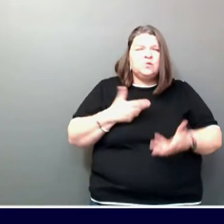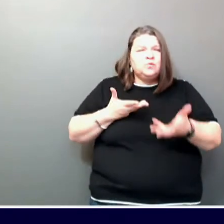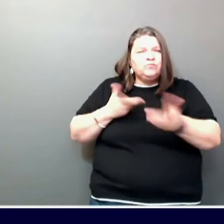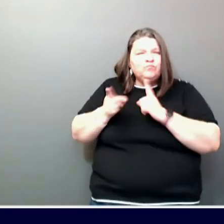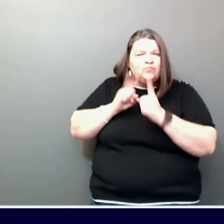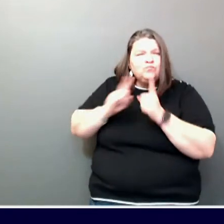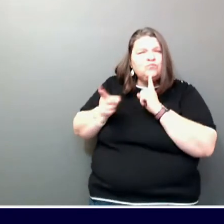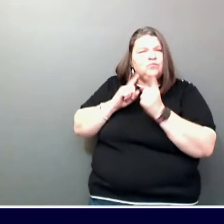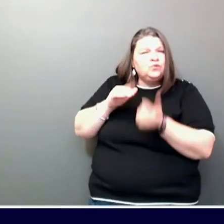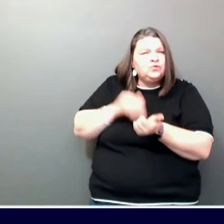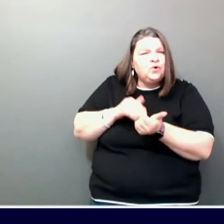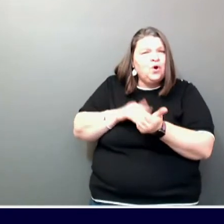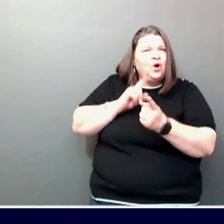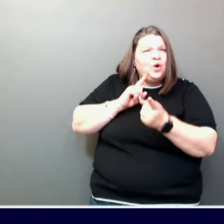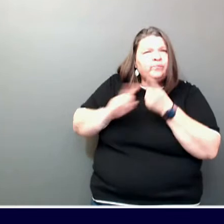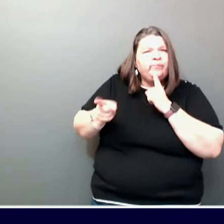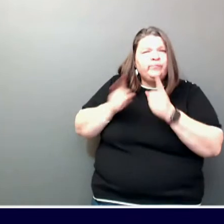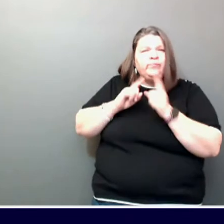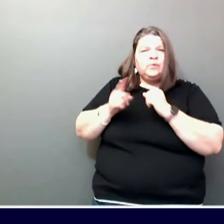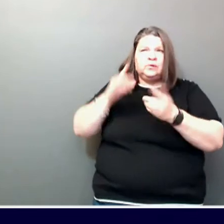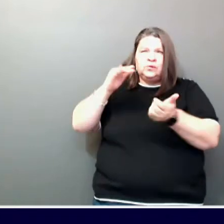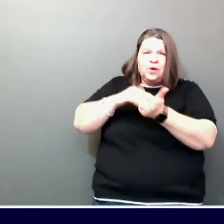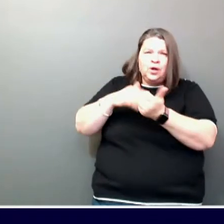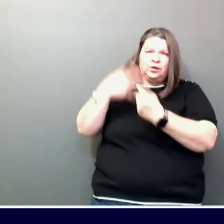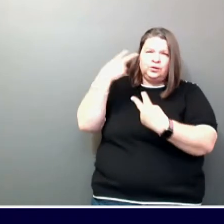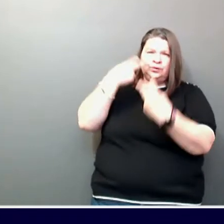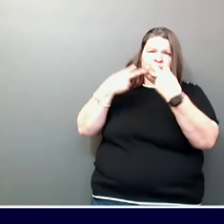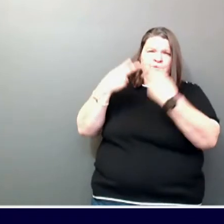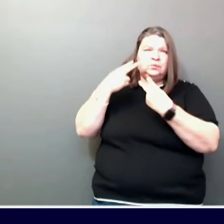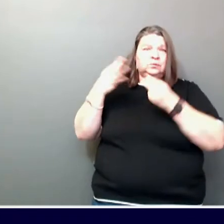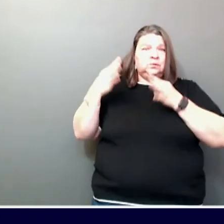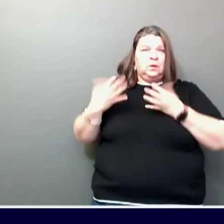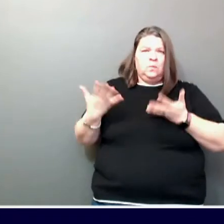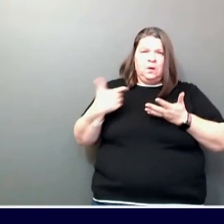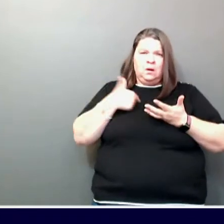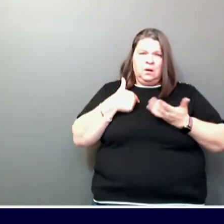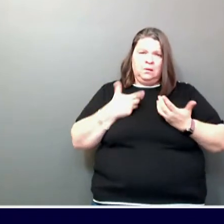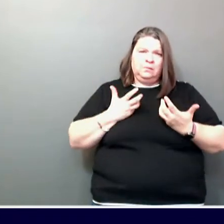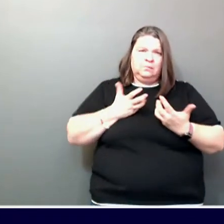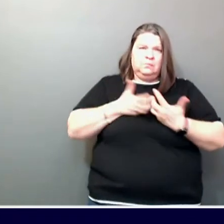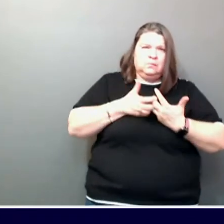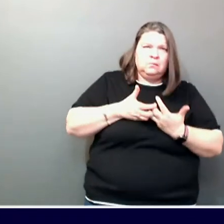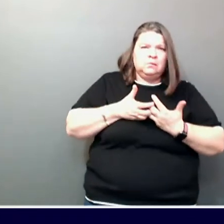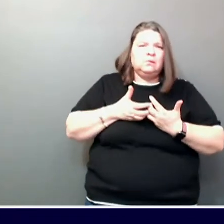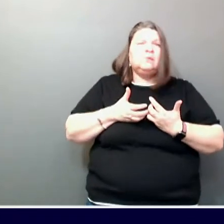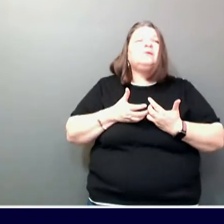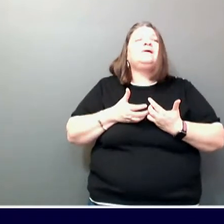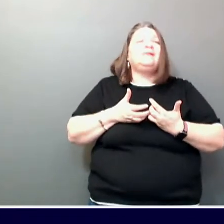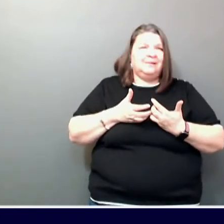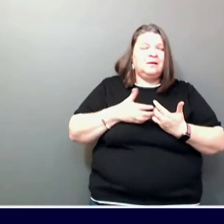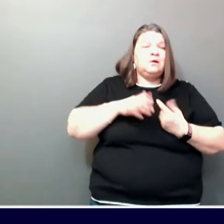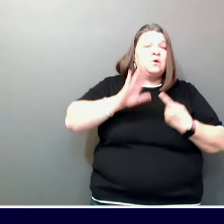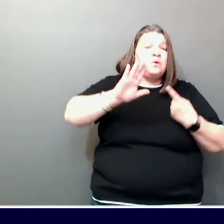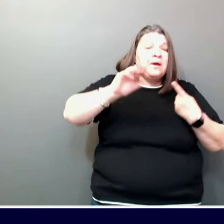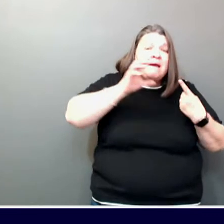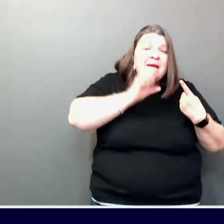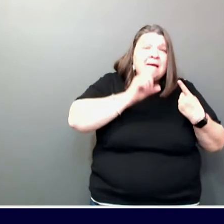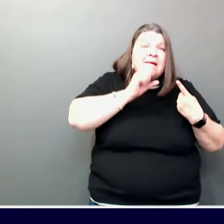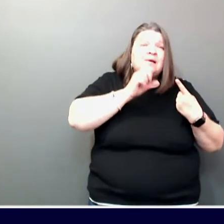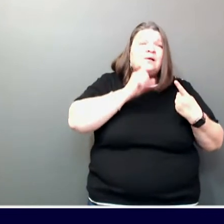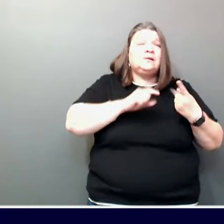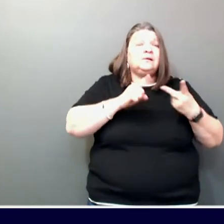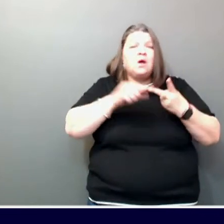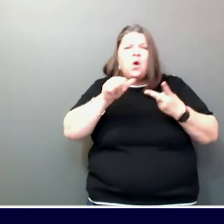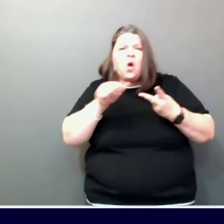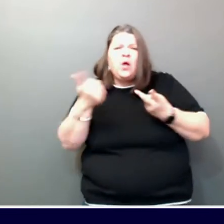because different folks are eligible for different drugs based on their age or other medications that they might also be